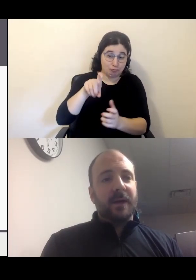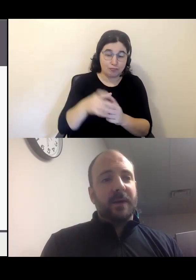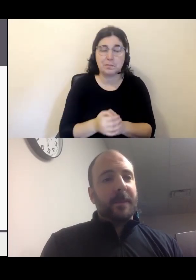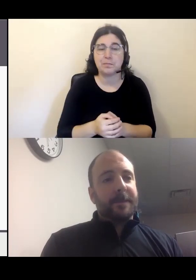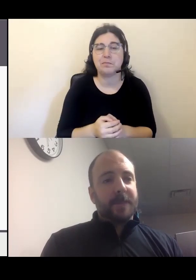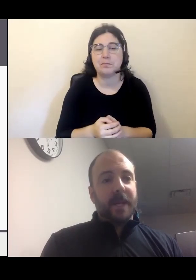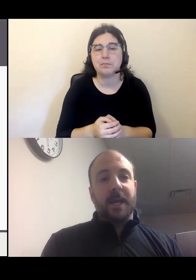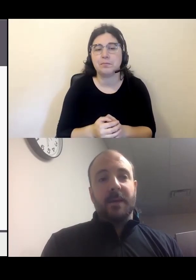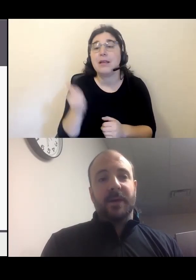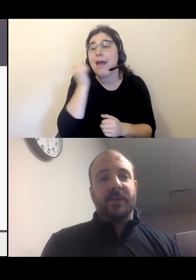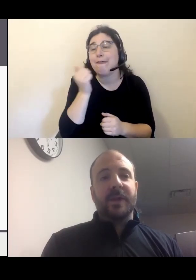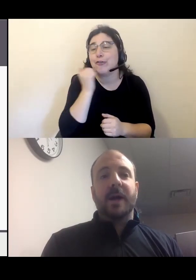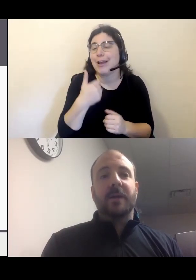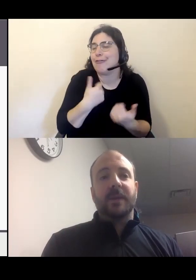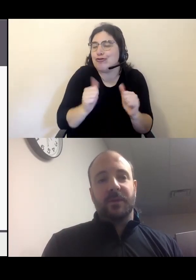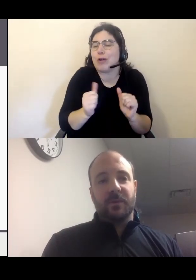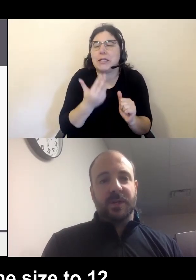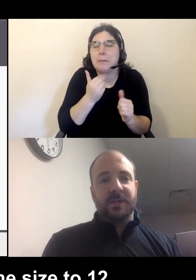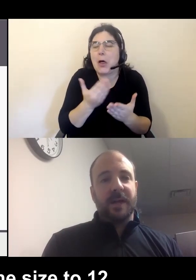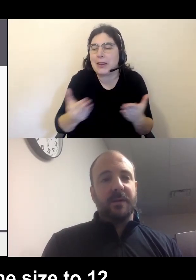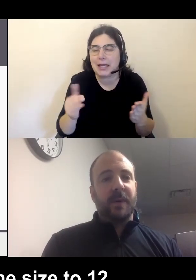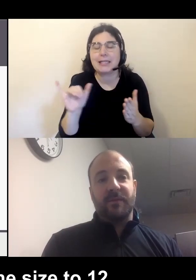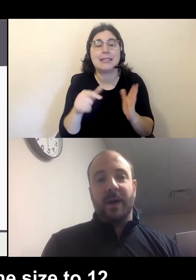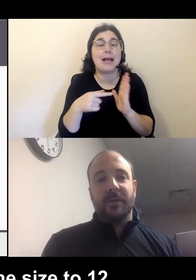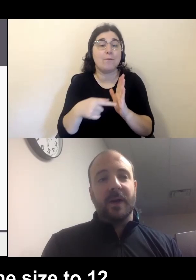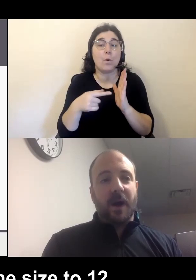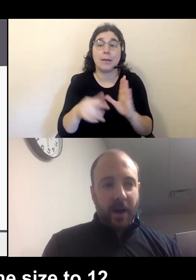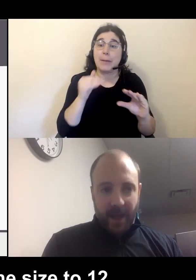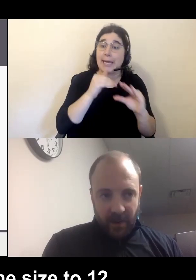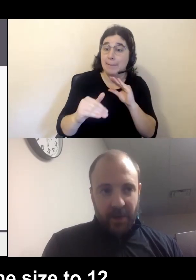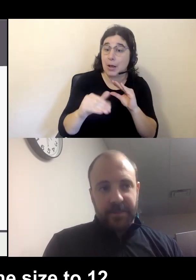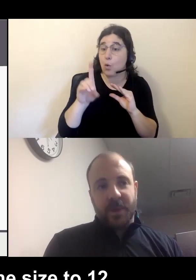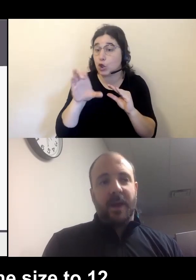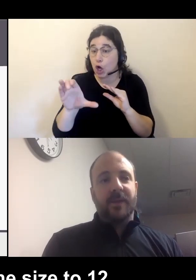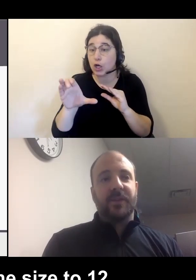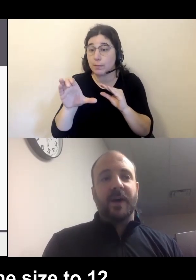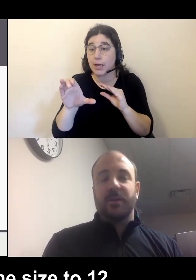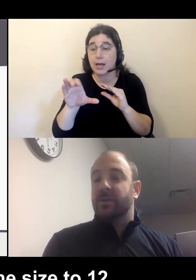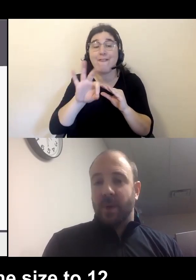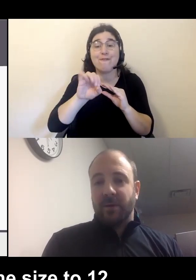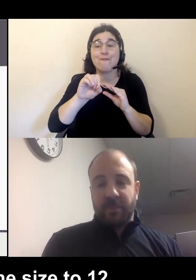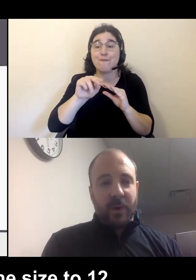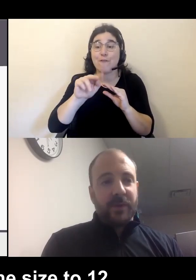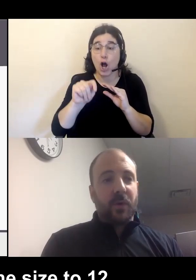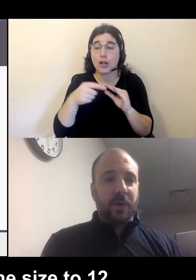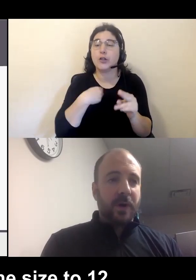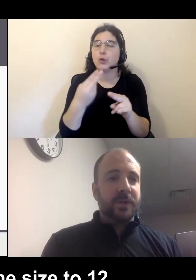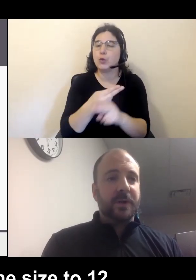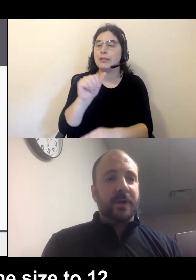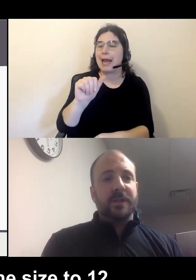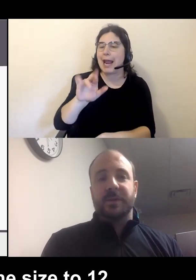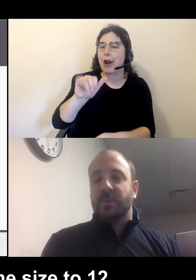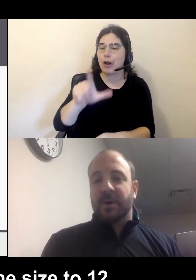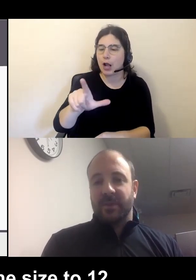day, like emails and documents, which I set my font to Arial and the size to 12 points or